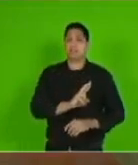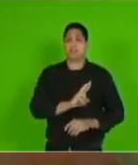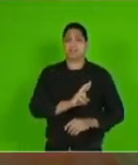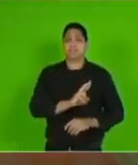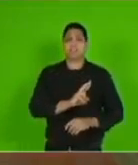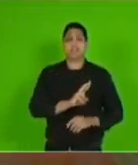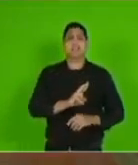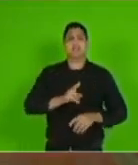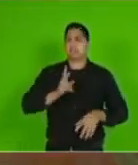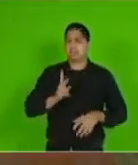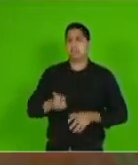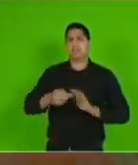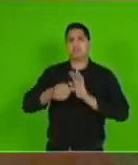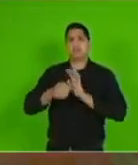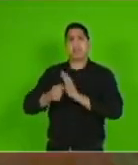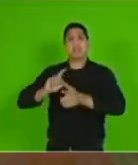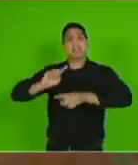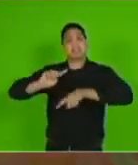religion.